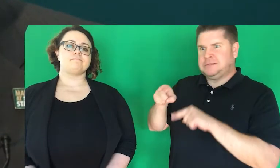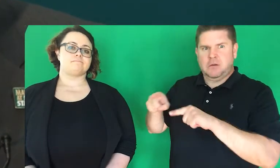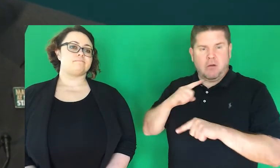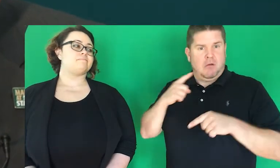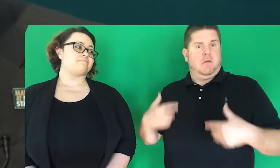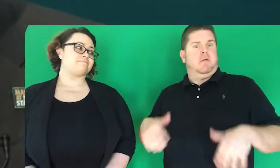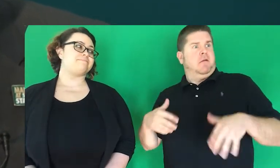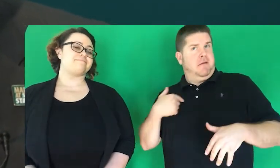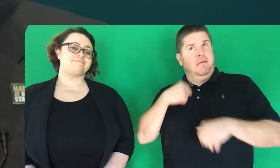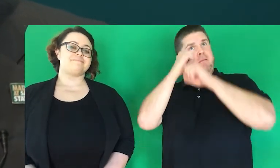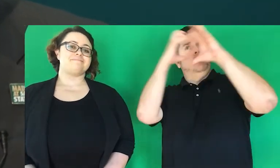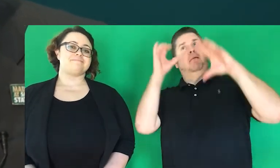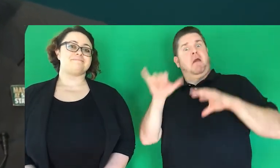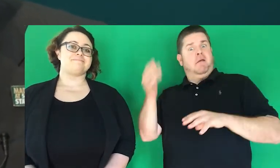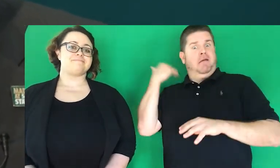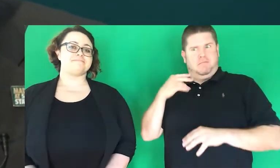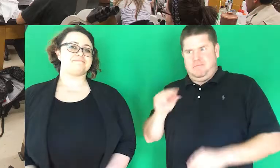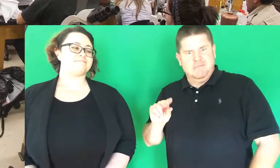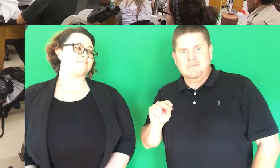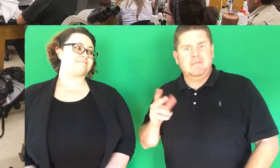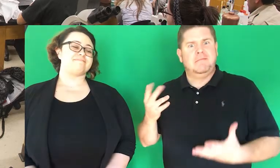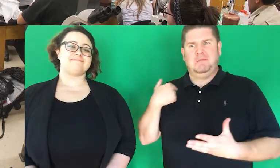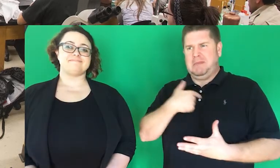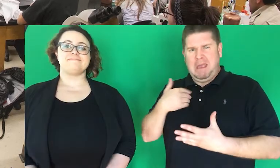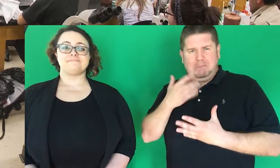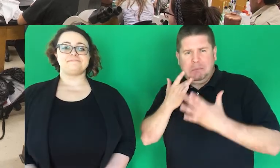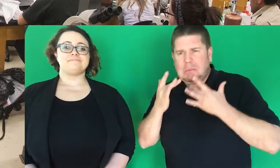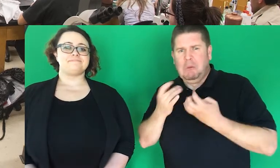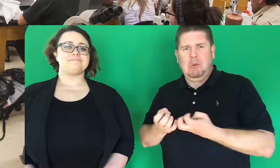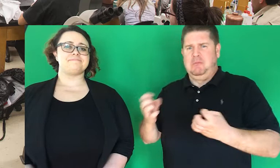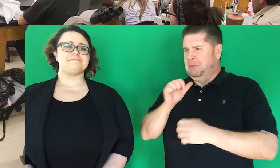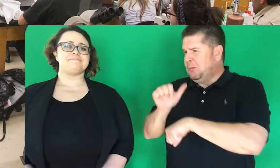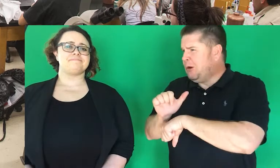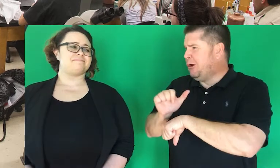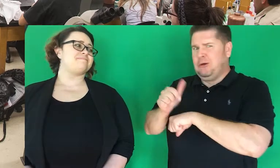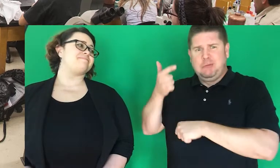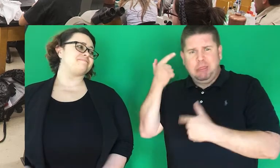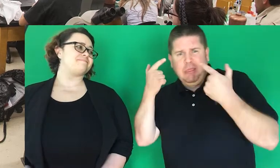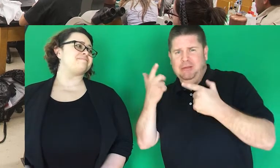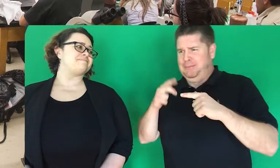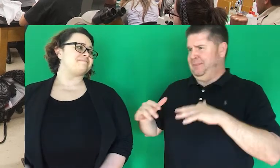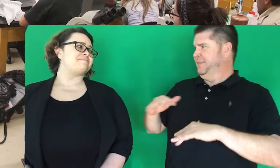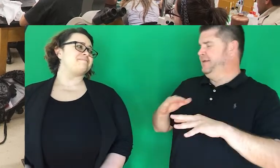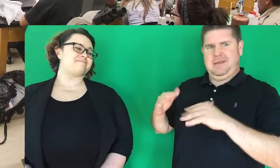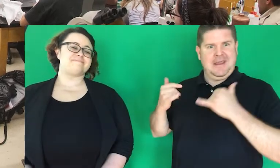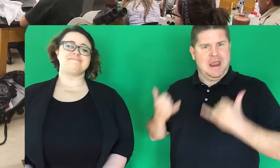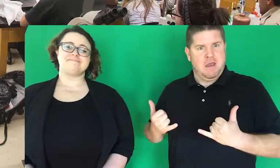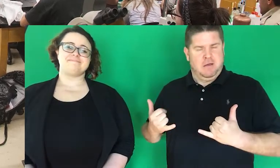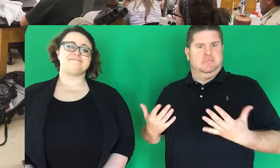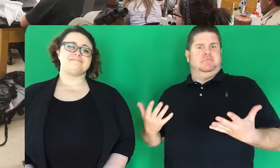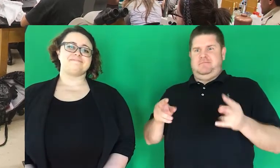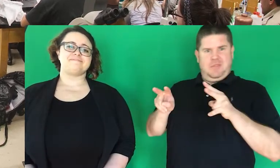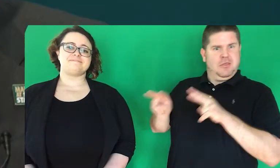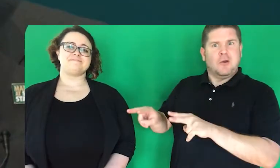complex, okay? Did we even dream of that? No, we had Bunsen burners that didn't work and people using hair dryers